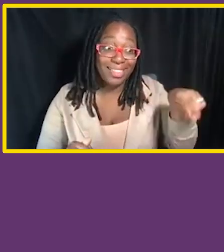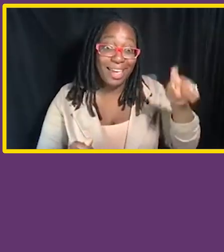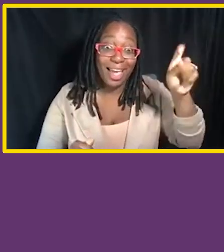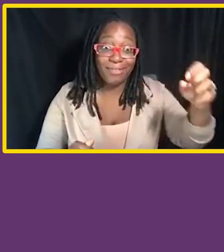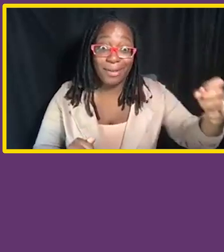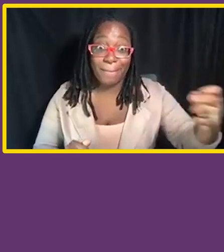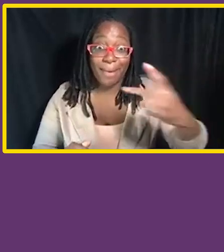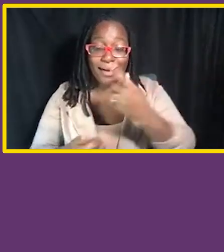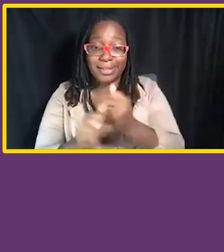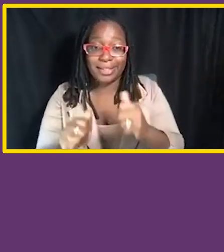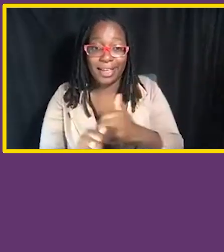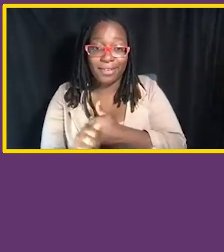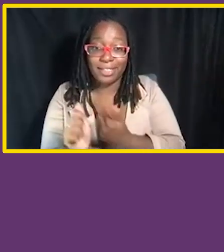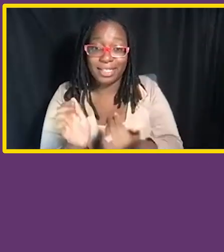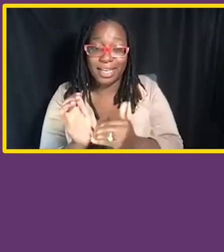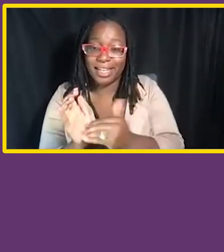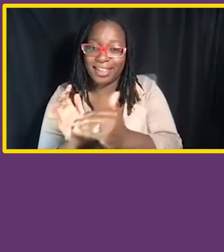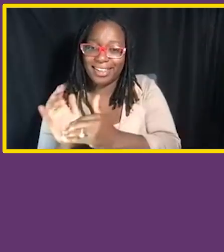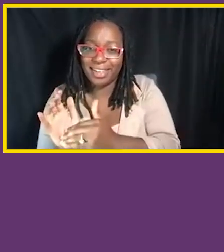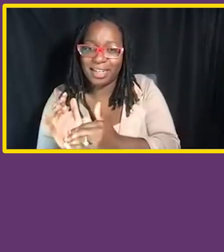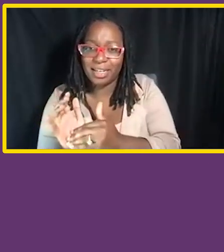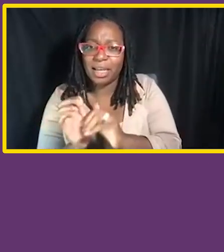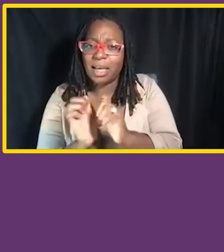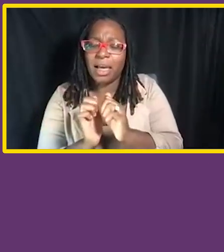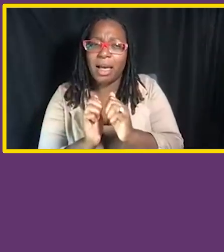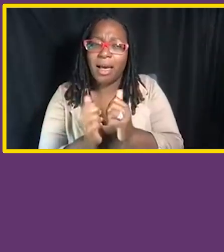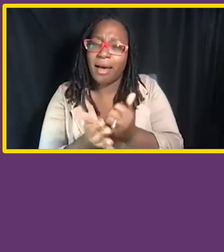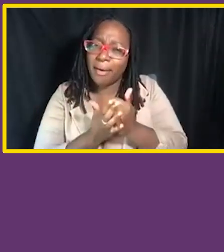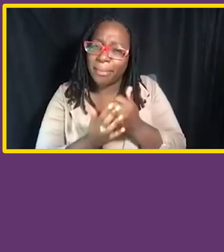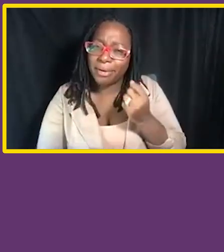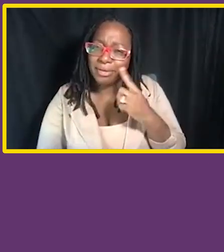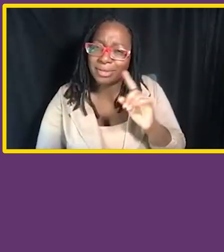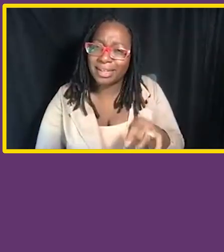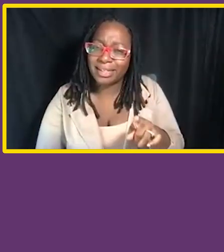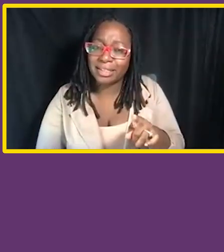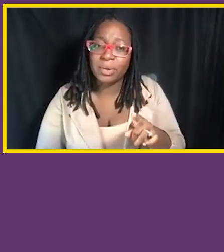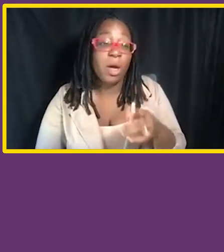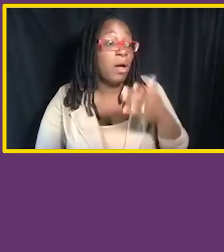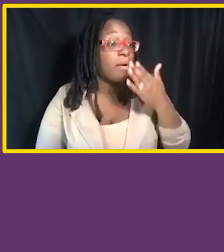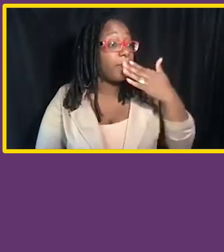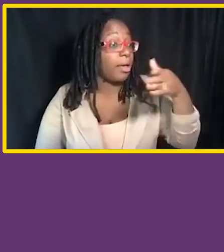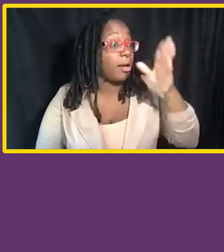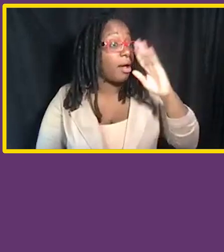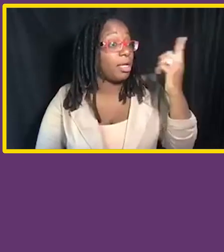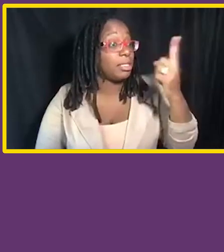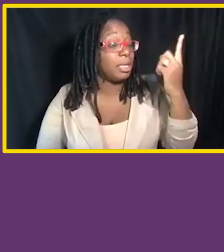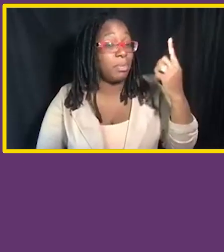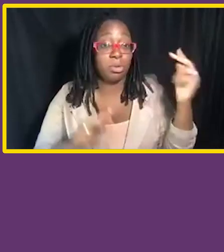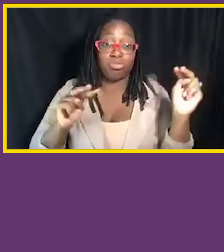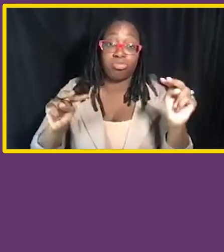again and again? Help me understand that. Why is it like we're like, oh, thank God somebody kept their eye on